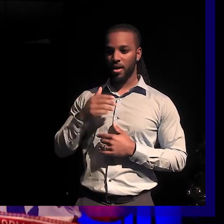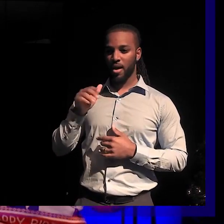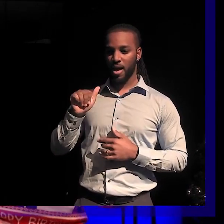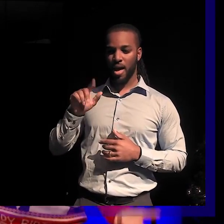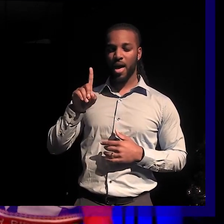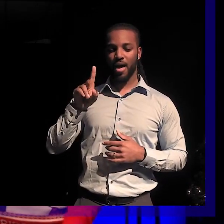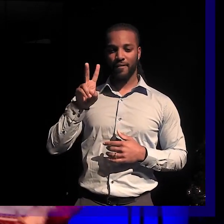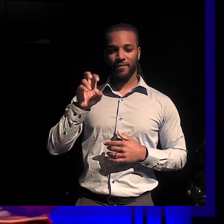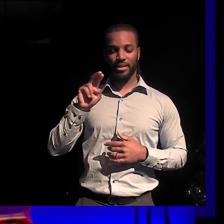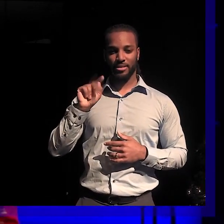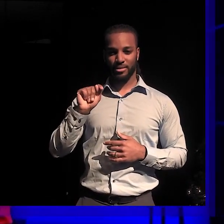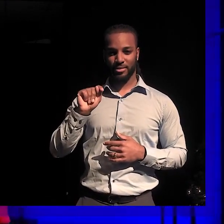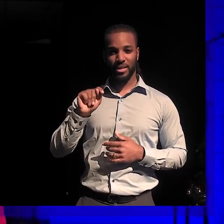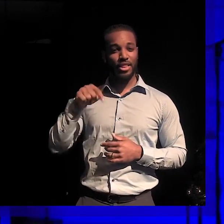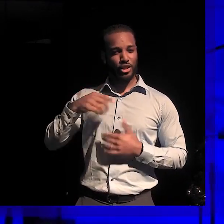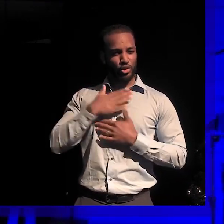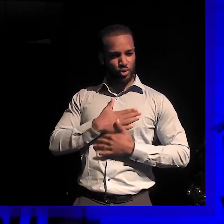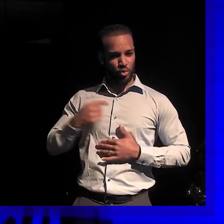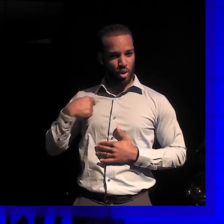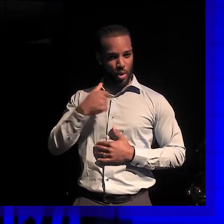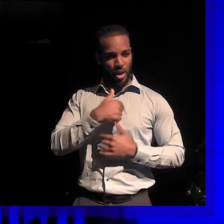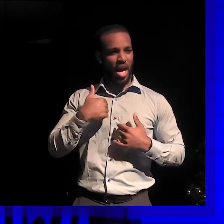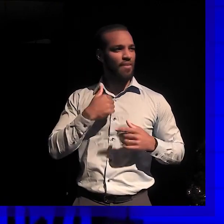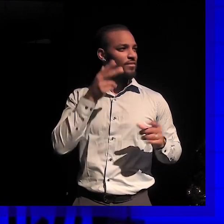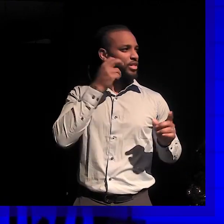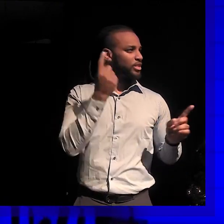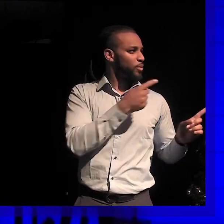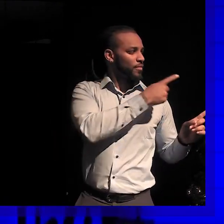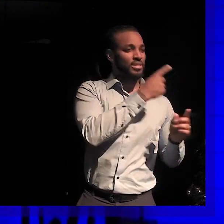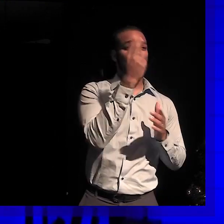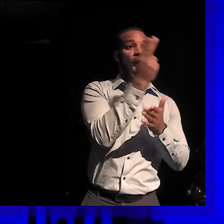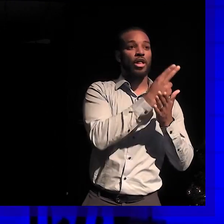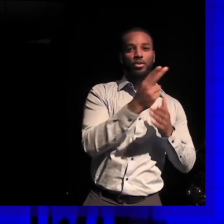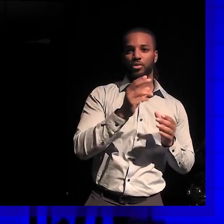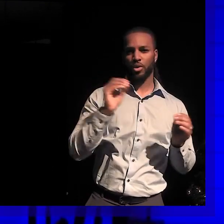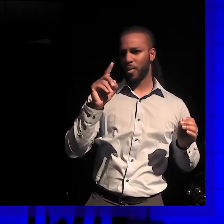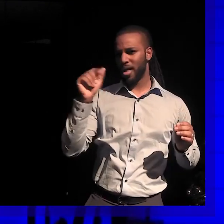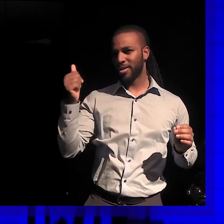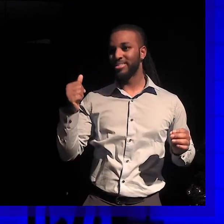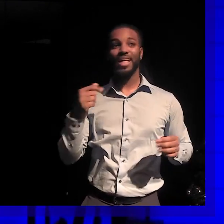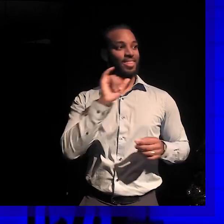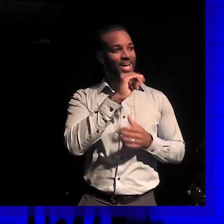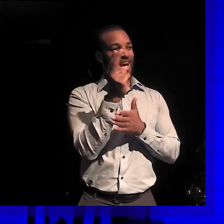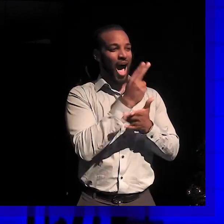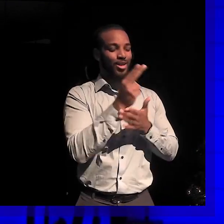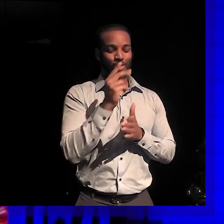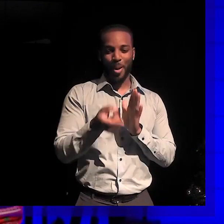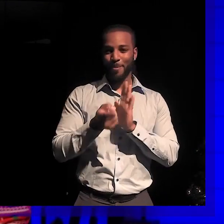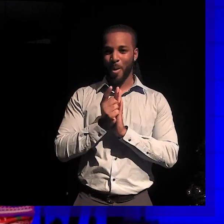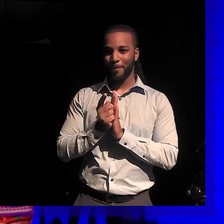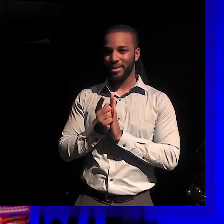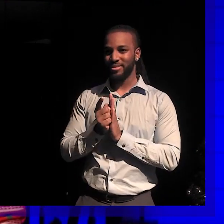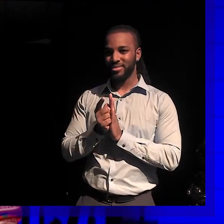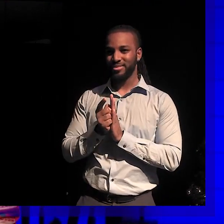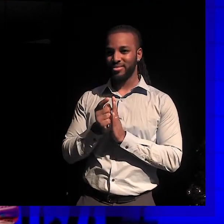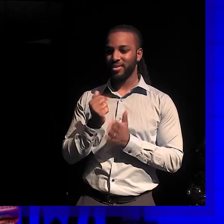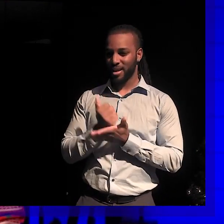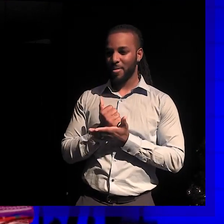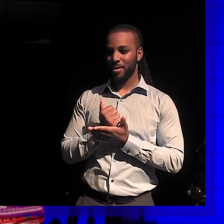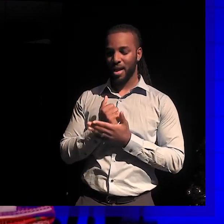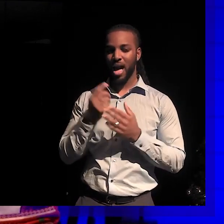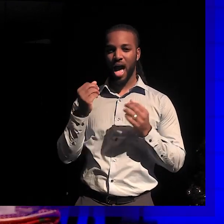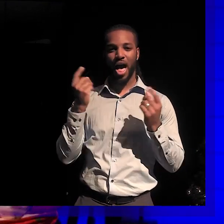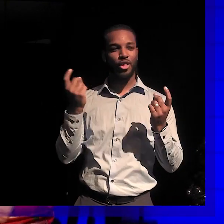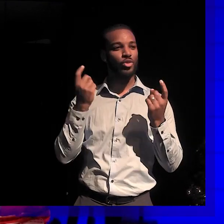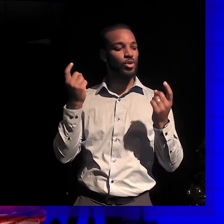hope we have. And I keep hearing someone over here say hallelujah, but I hear everyone else say hallelujah. That's a hallelujah moment. Right?